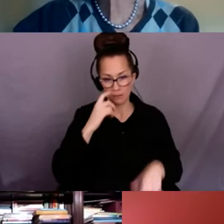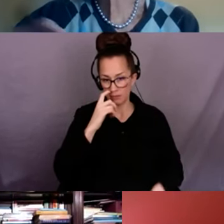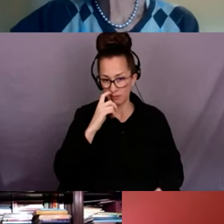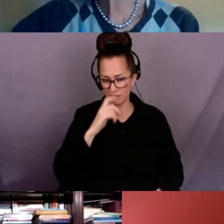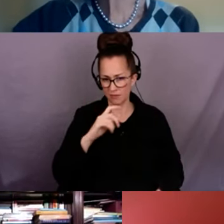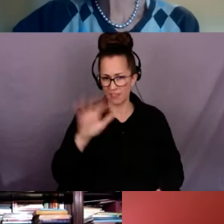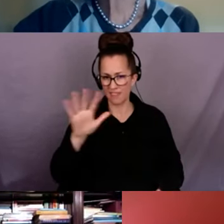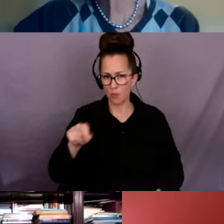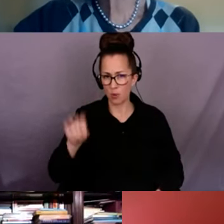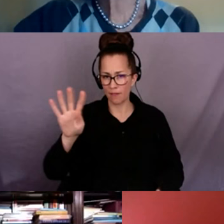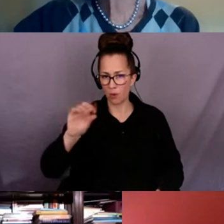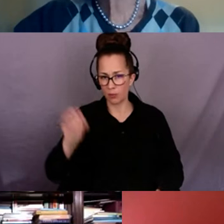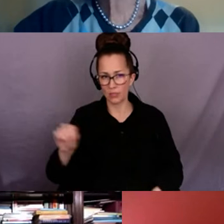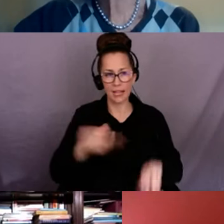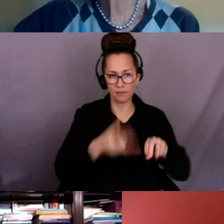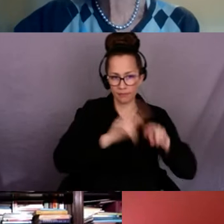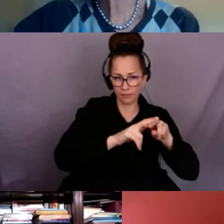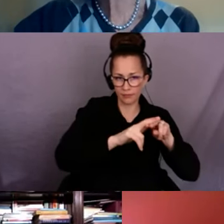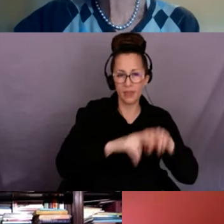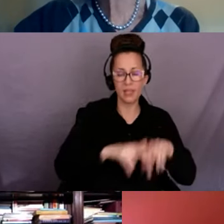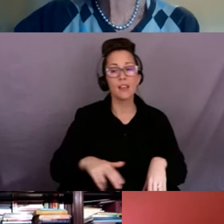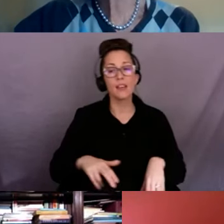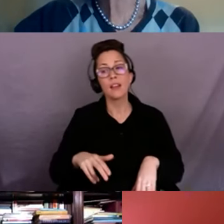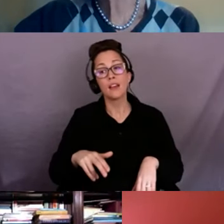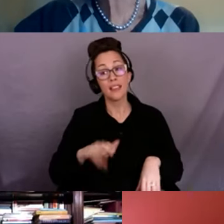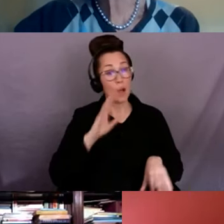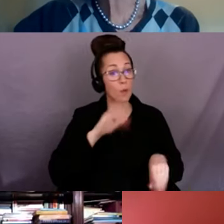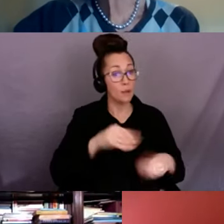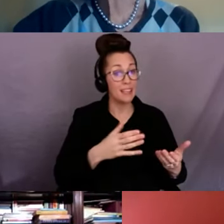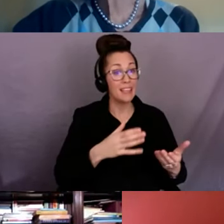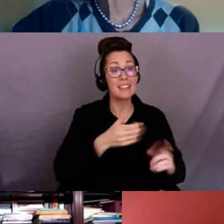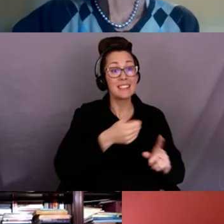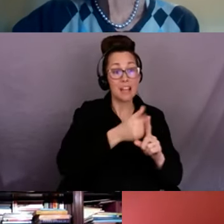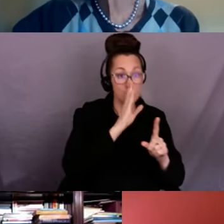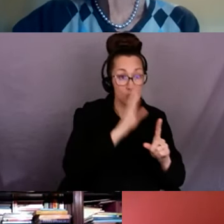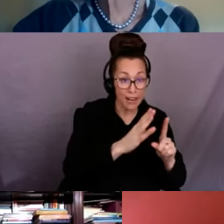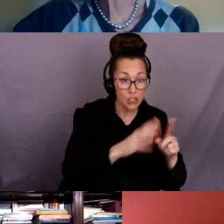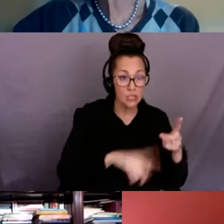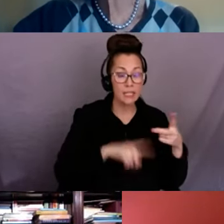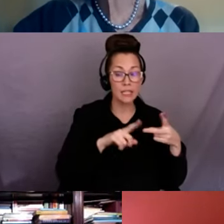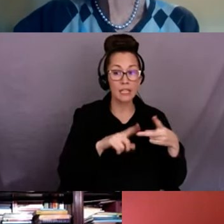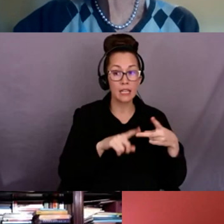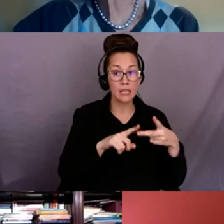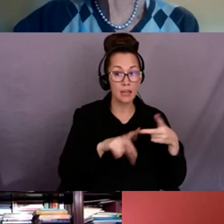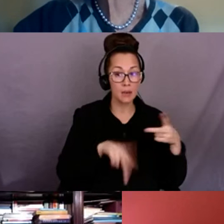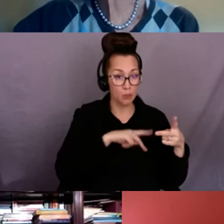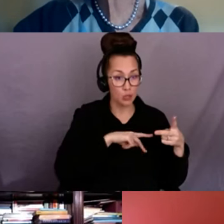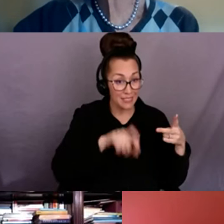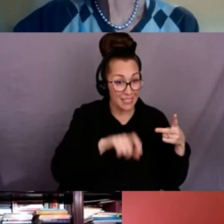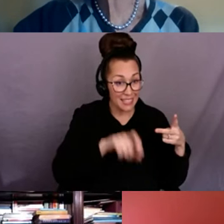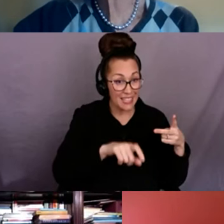the rates that are provided for various services, including self-direction, personal needs